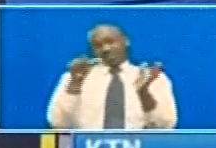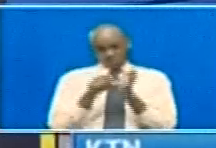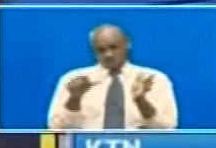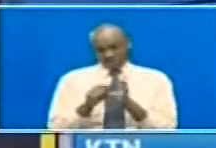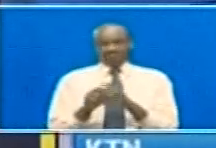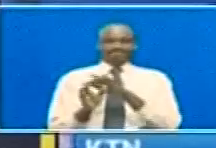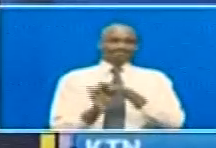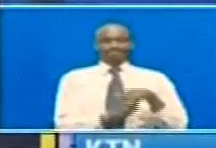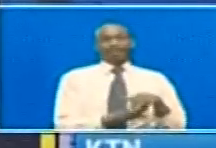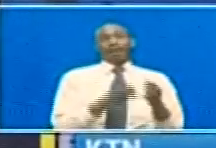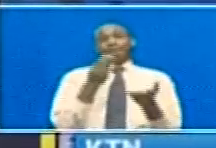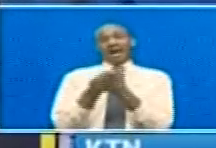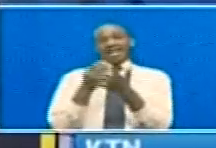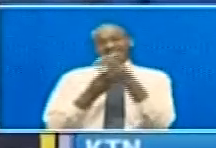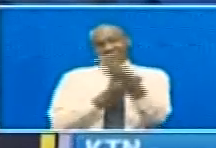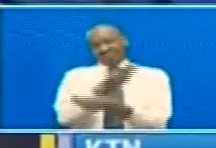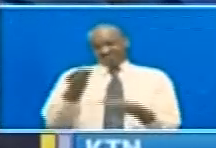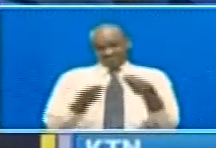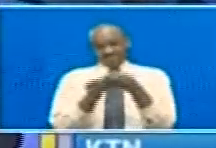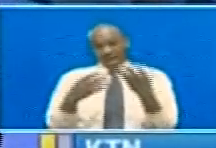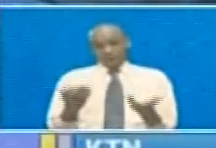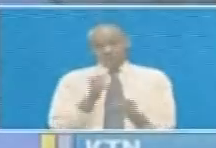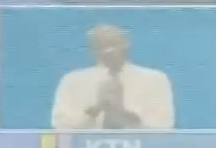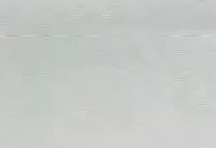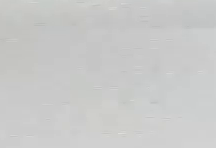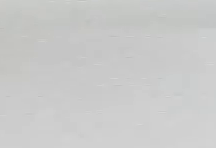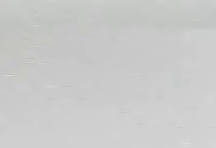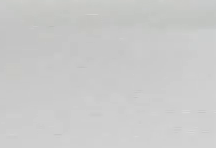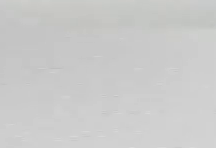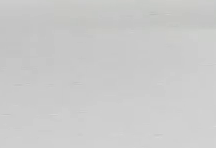Let's now take a look at how your money worked in our financial report.